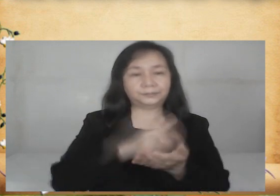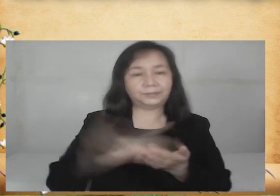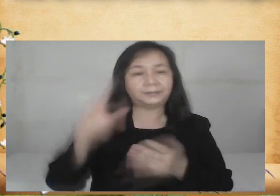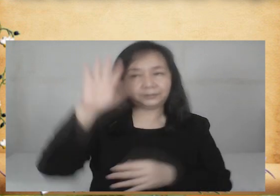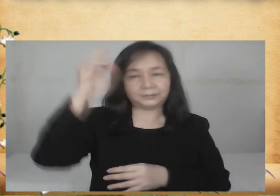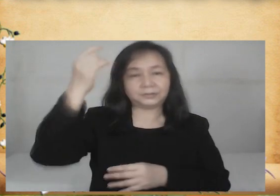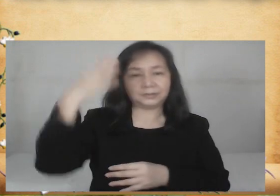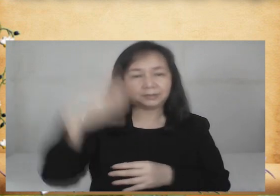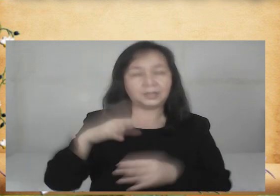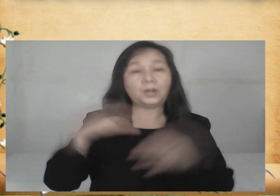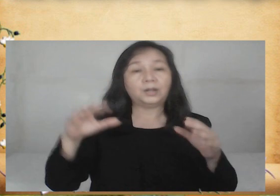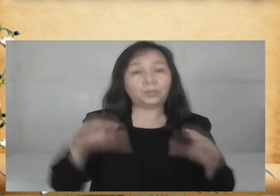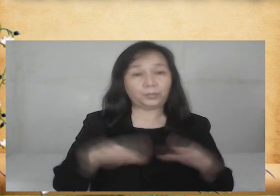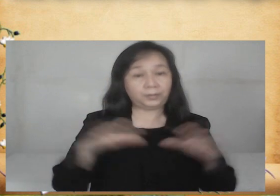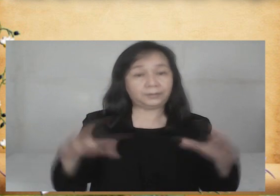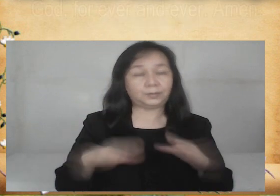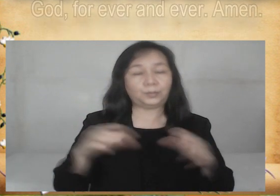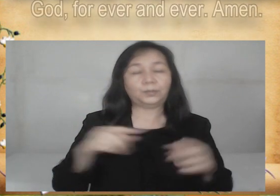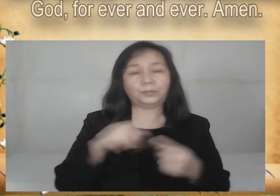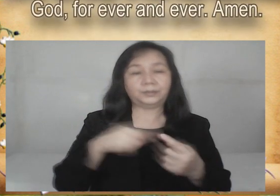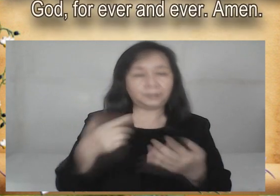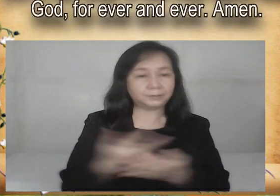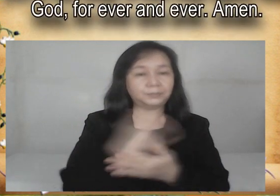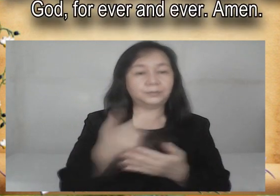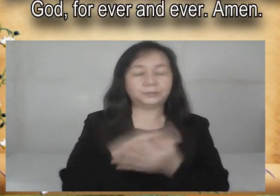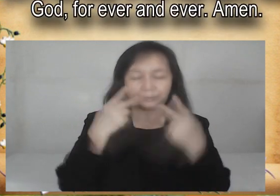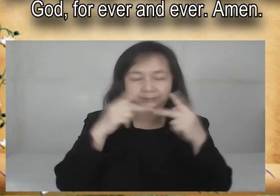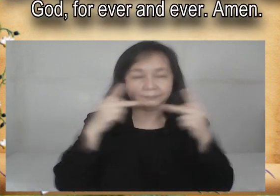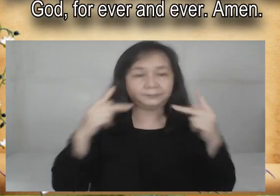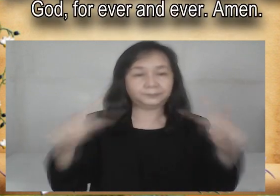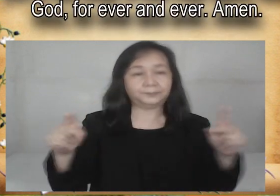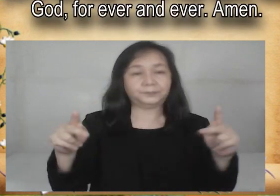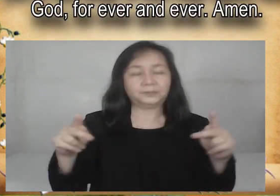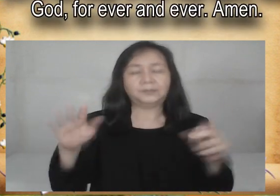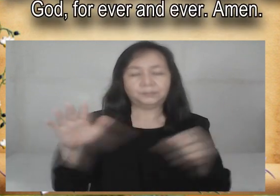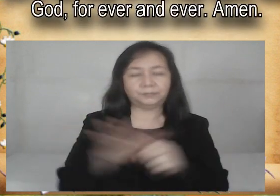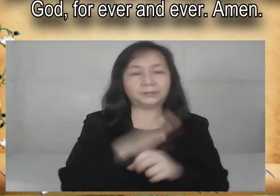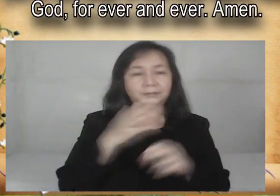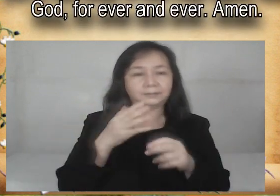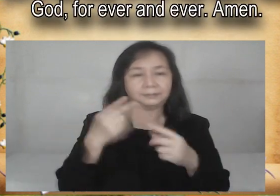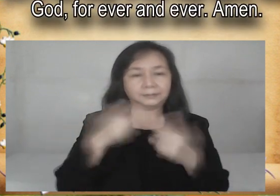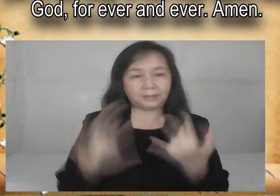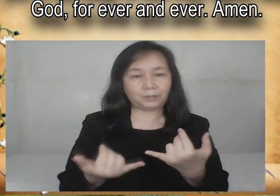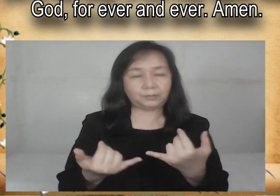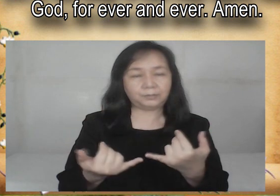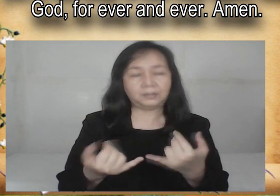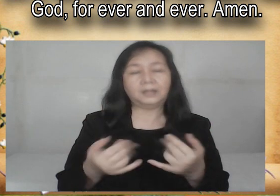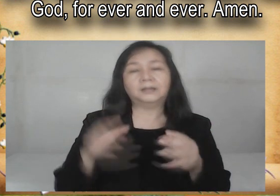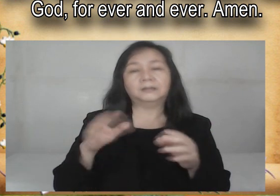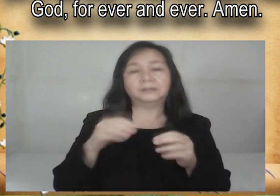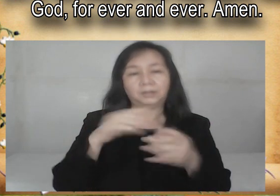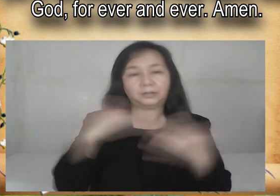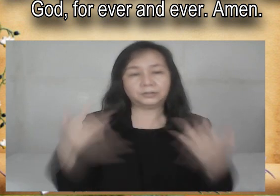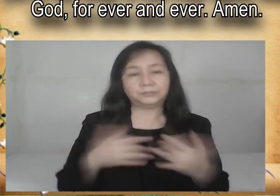divine grace that was at work when the gospel was first proclaimed, fill now once